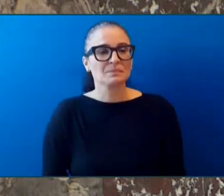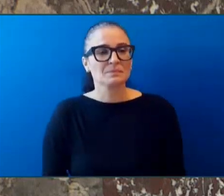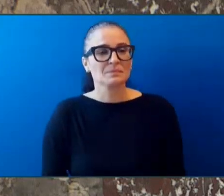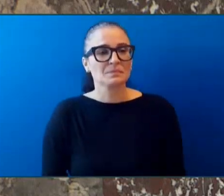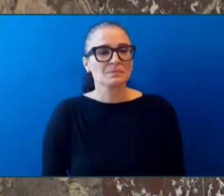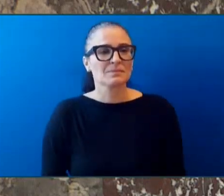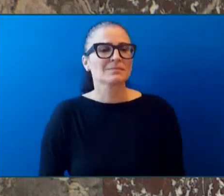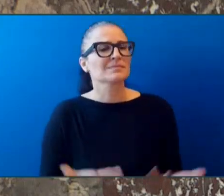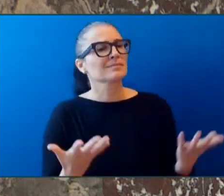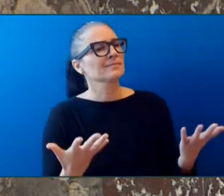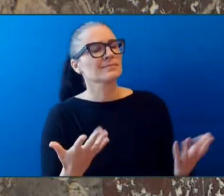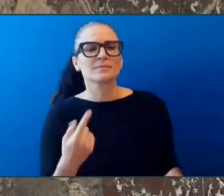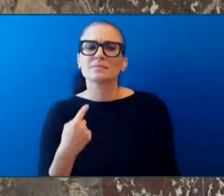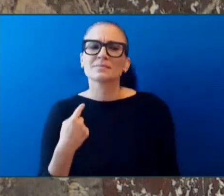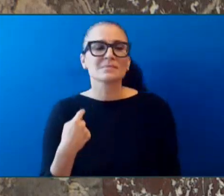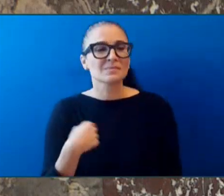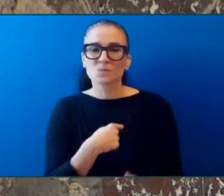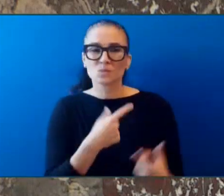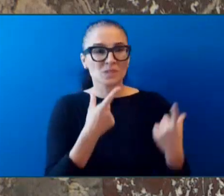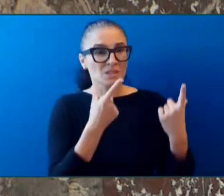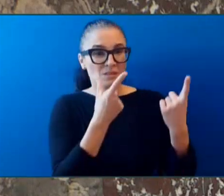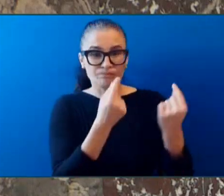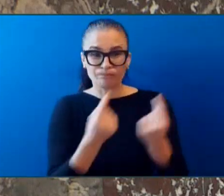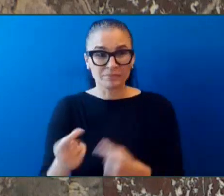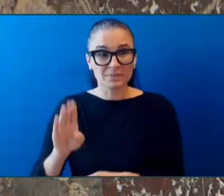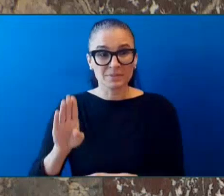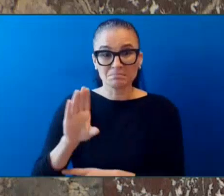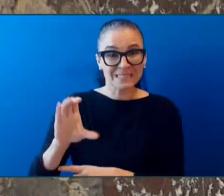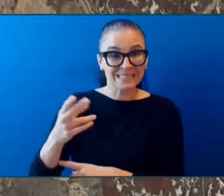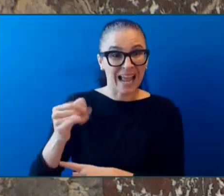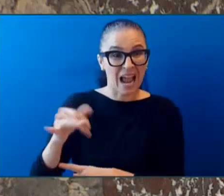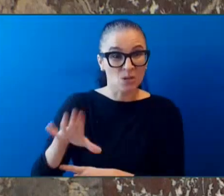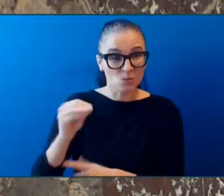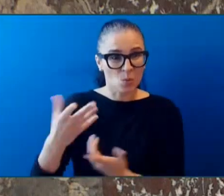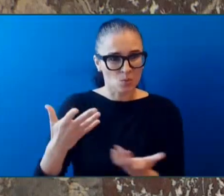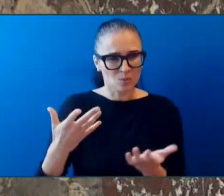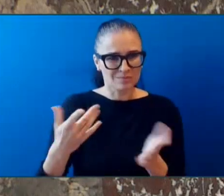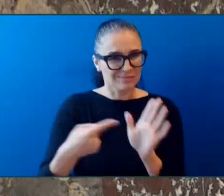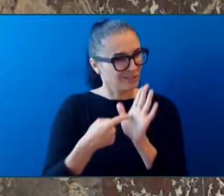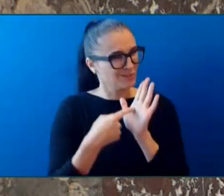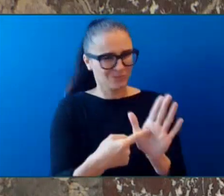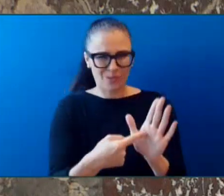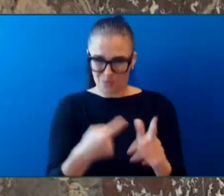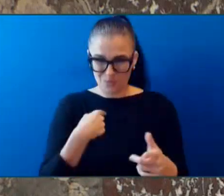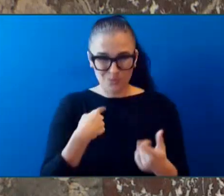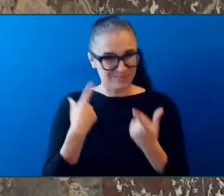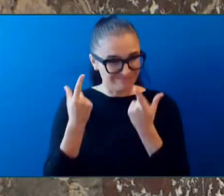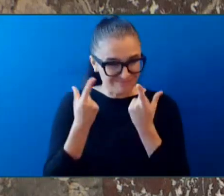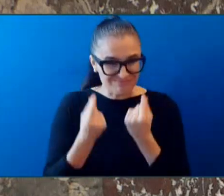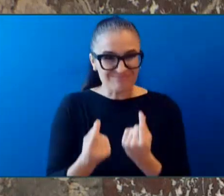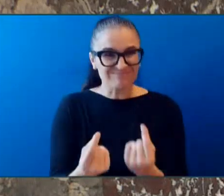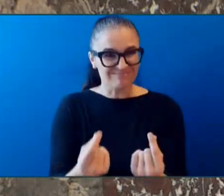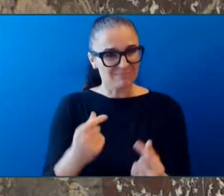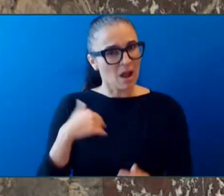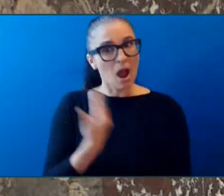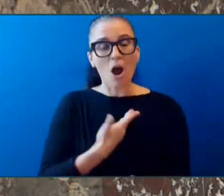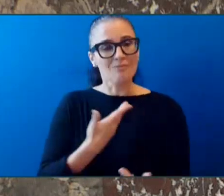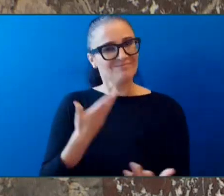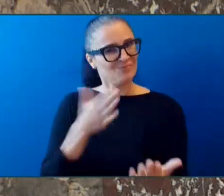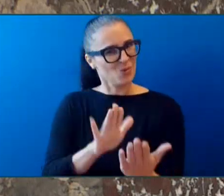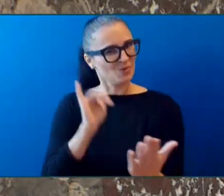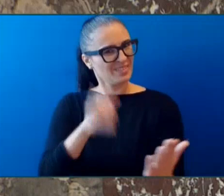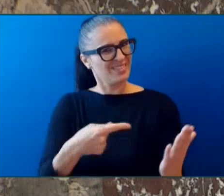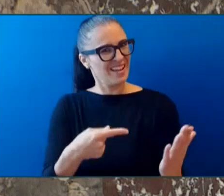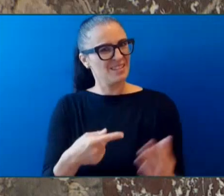It's very obvious what the other side's record was when they were on this side. They directed BC Hydro through their independent power